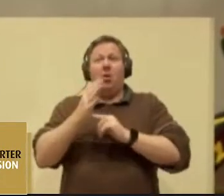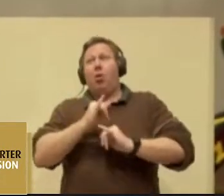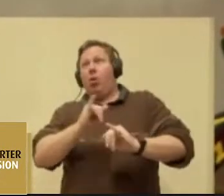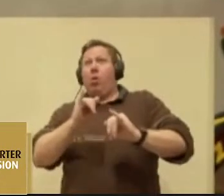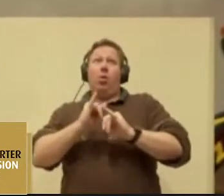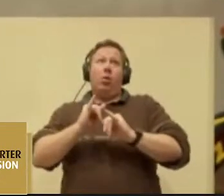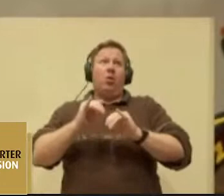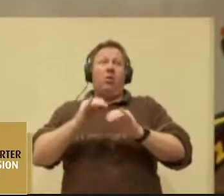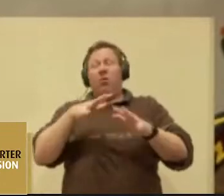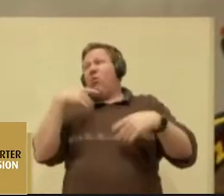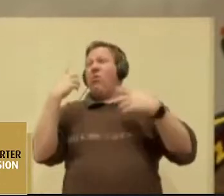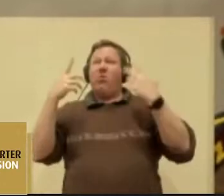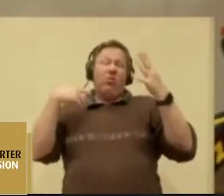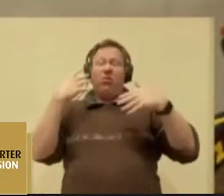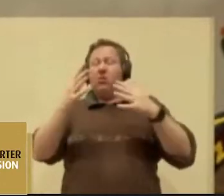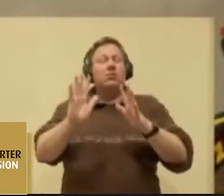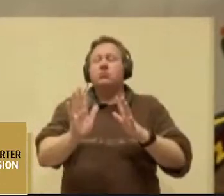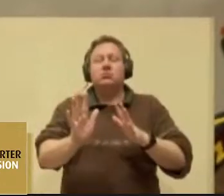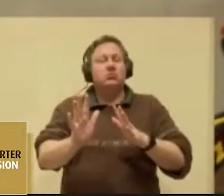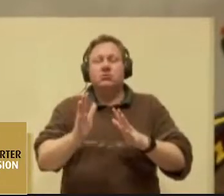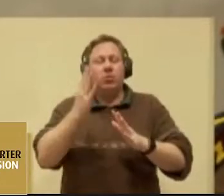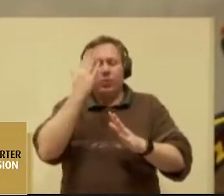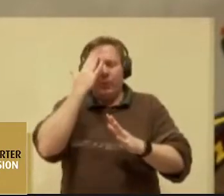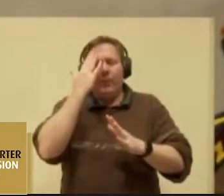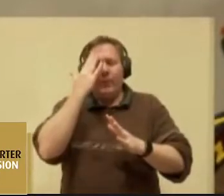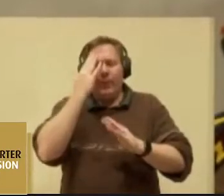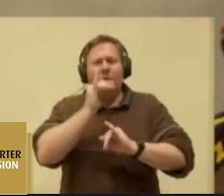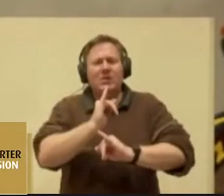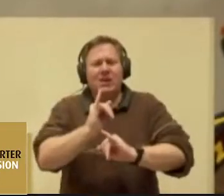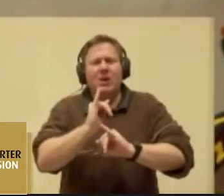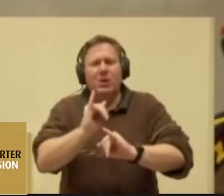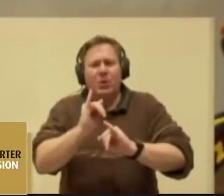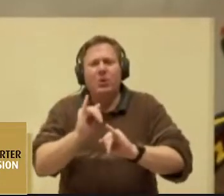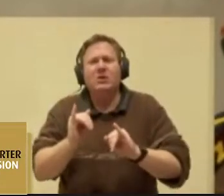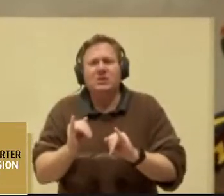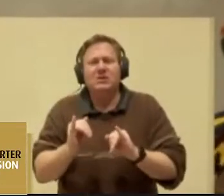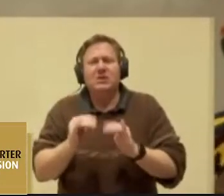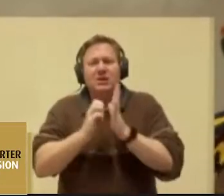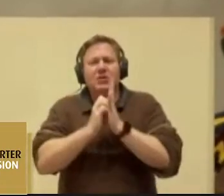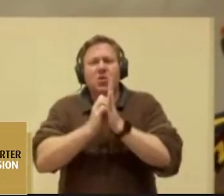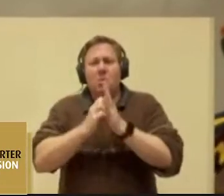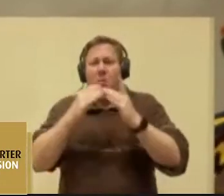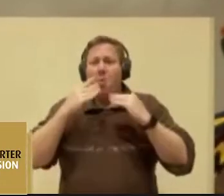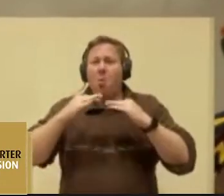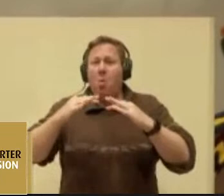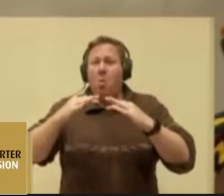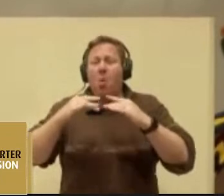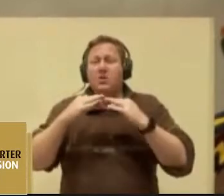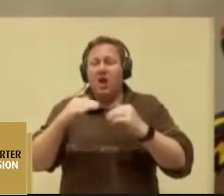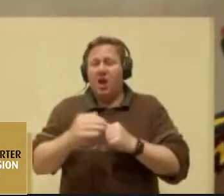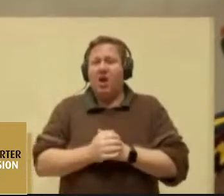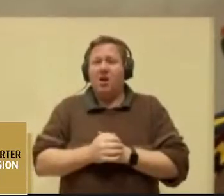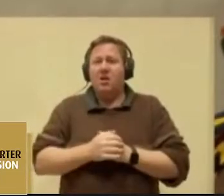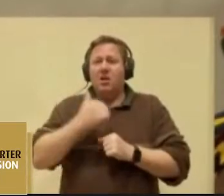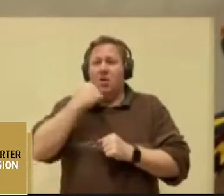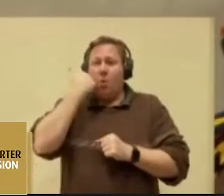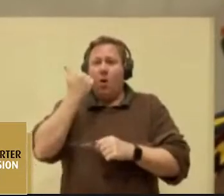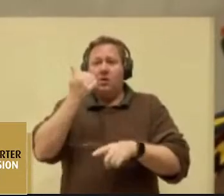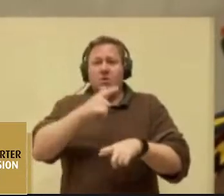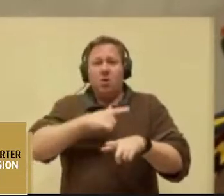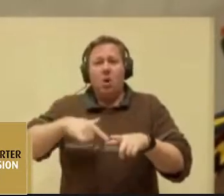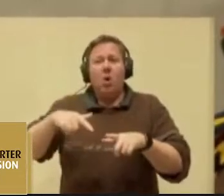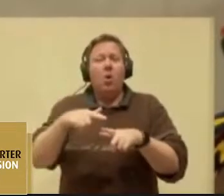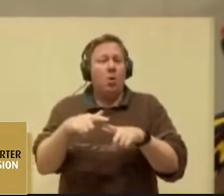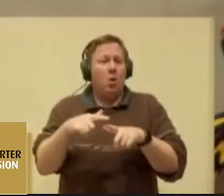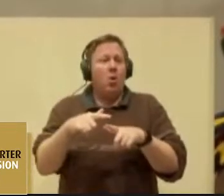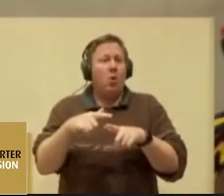some of the issues we know that there is a serious issue of water but we also want our local authorities to think